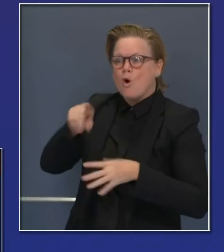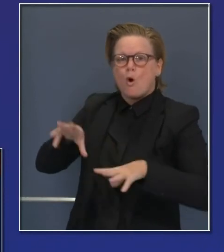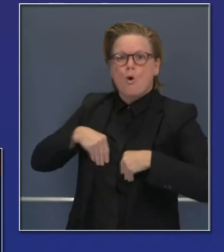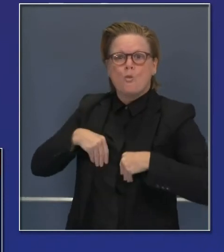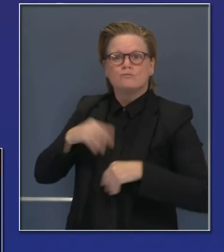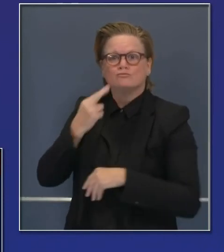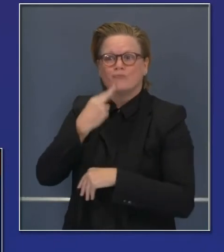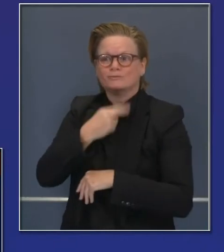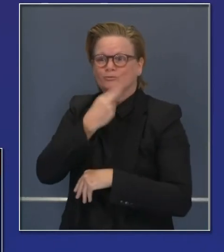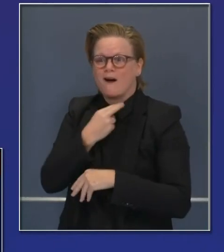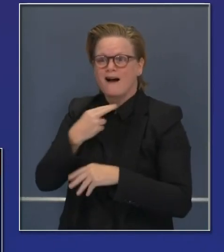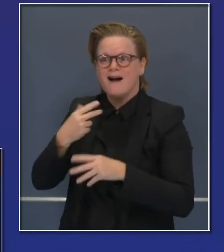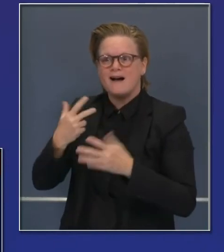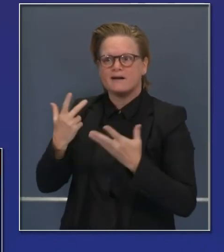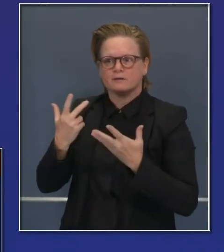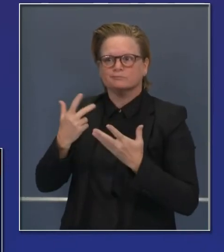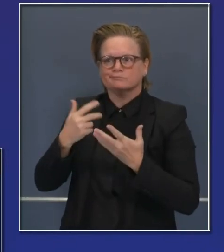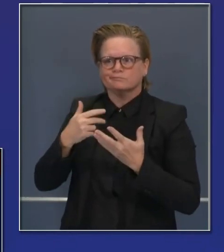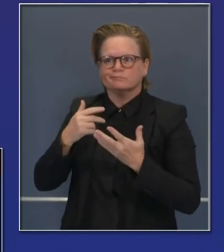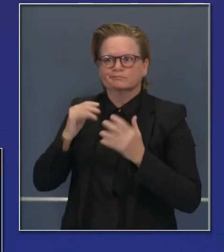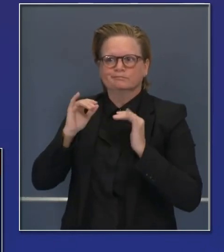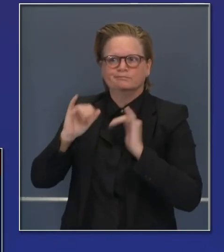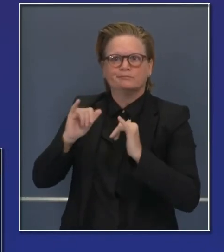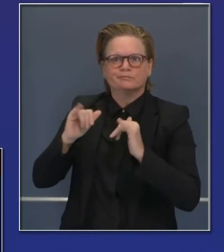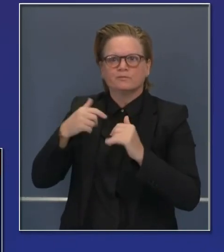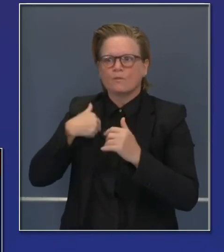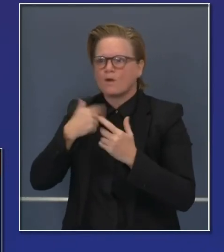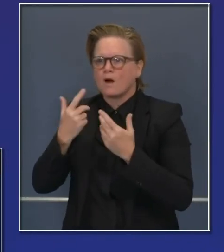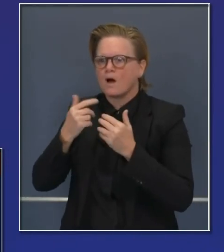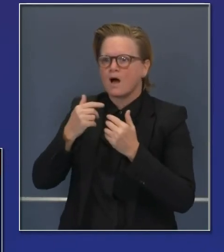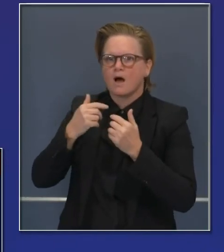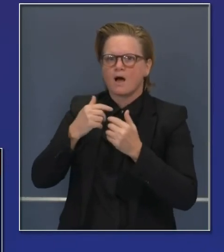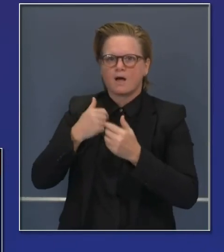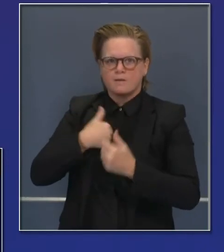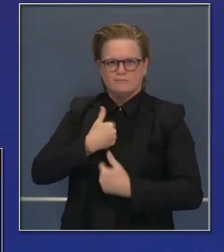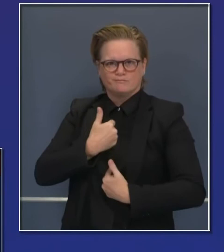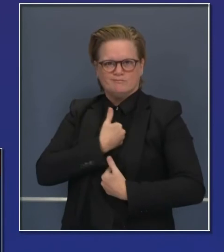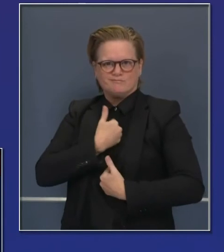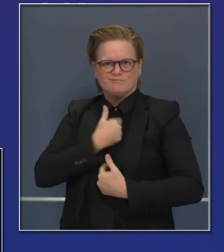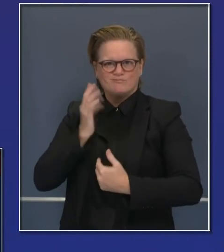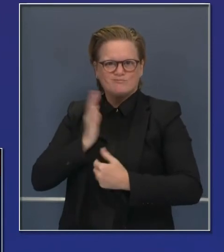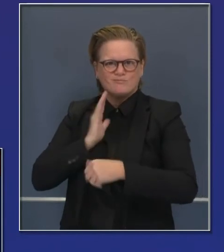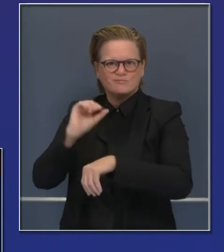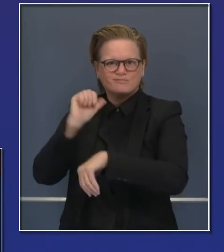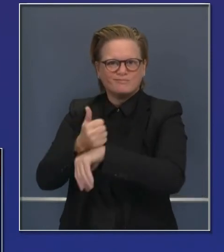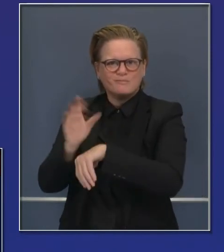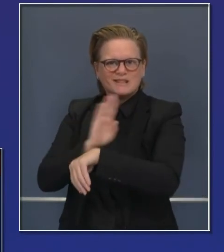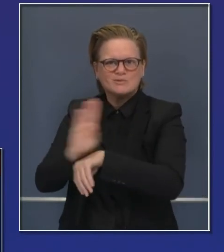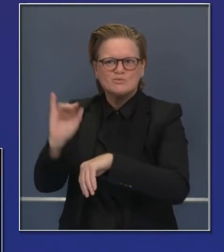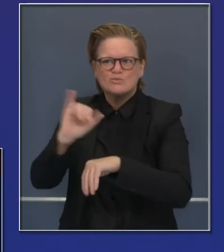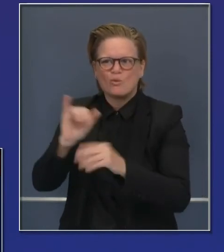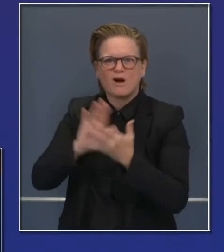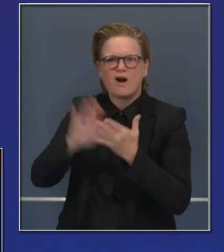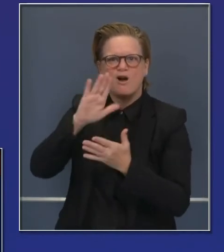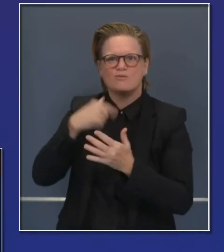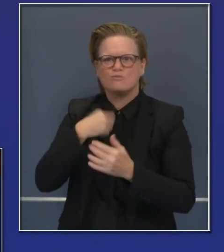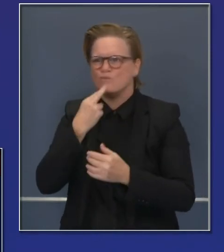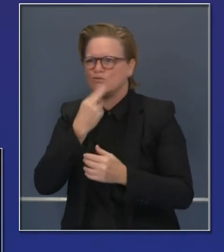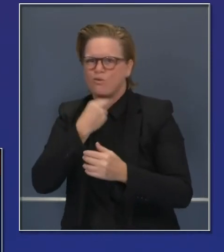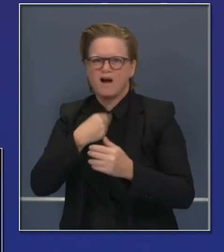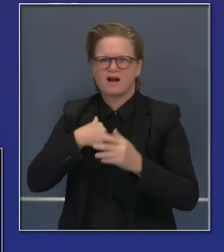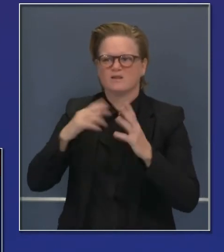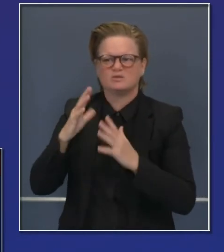small retail business and a restaurant, I deeply empathize and I have deep appreciation for the